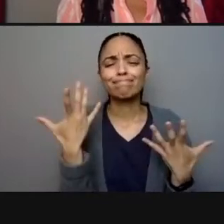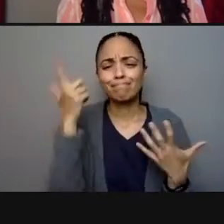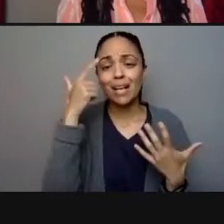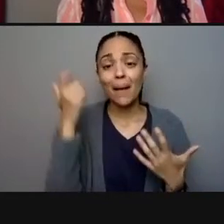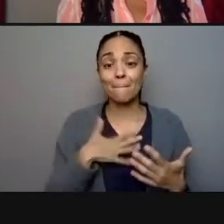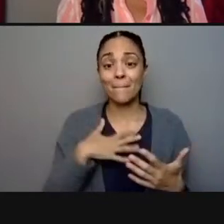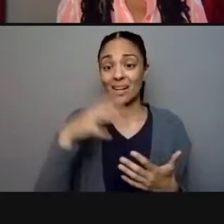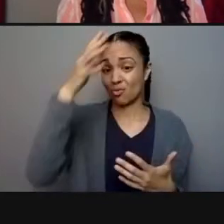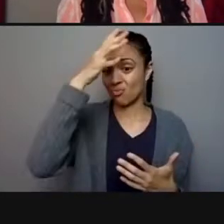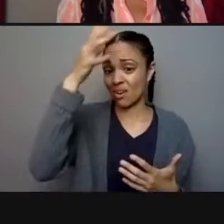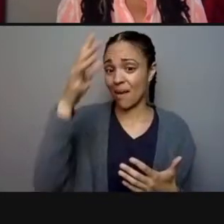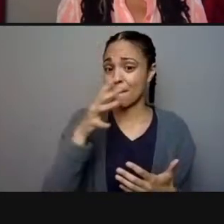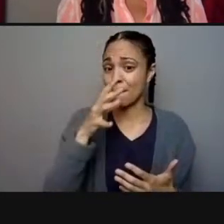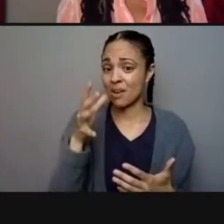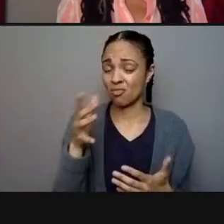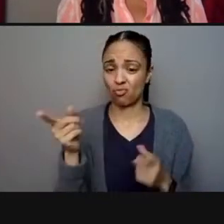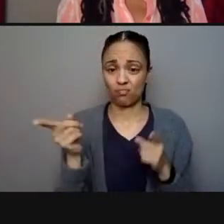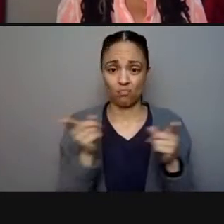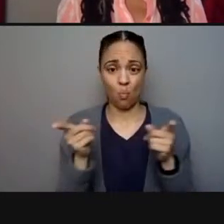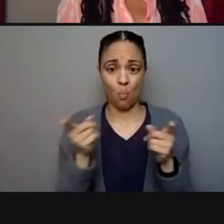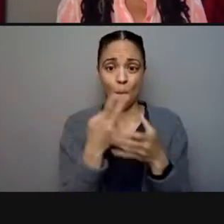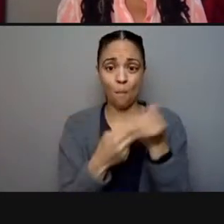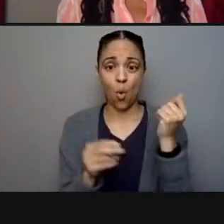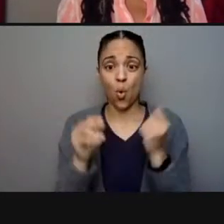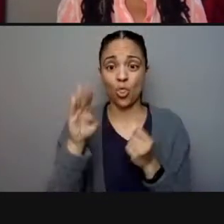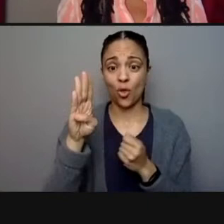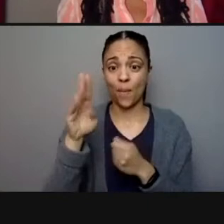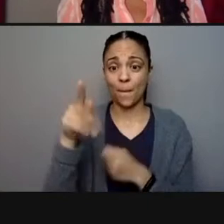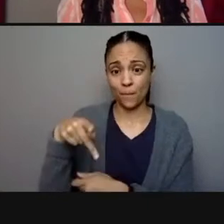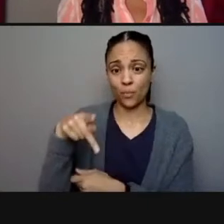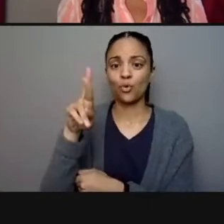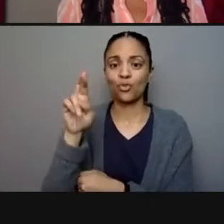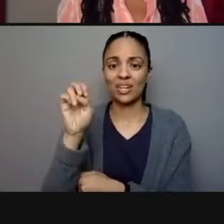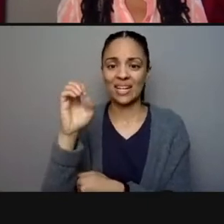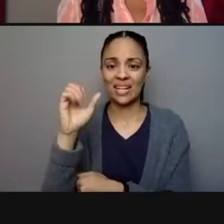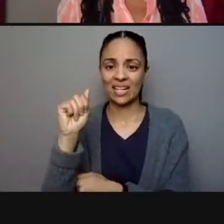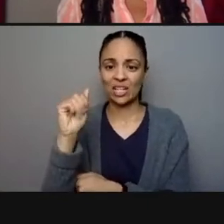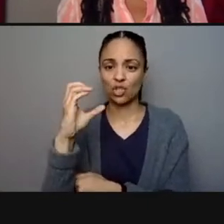and I grew up in the 70s and 80s when